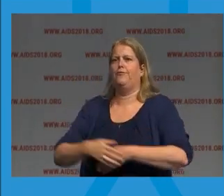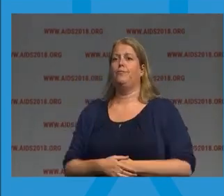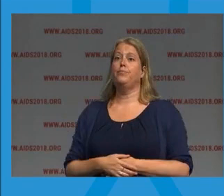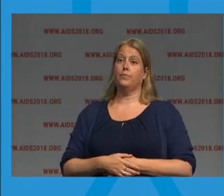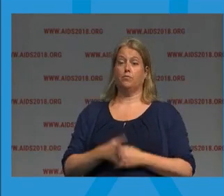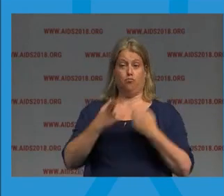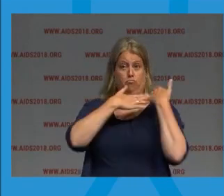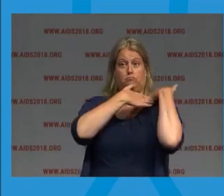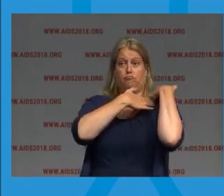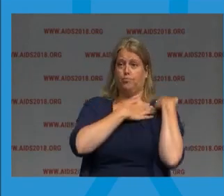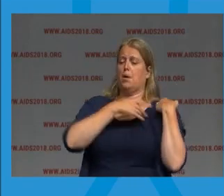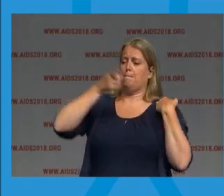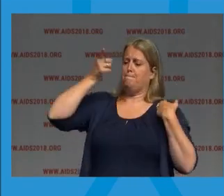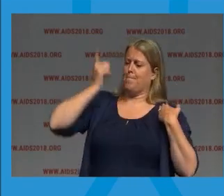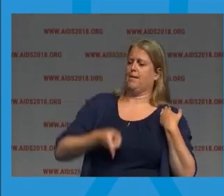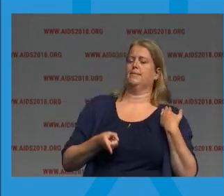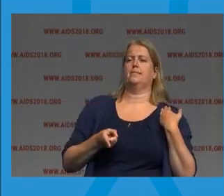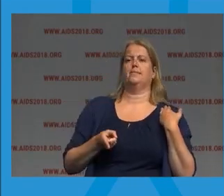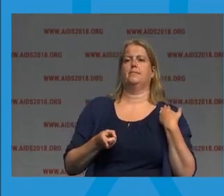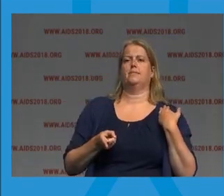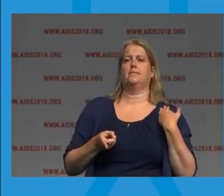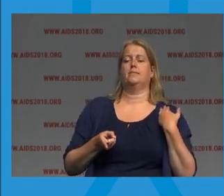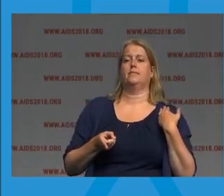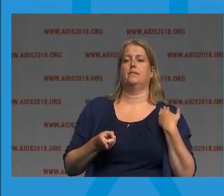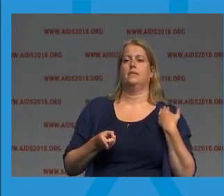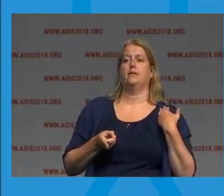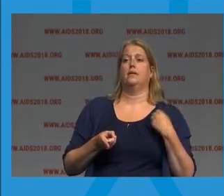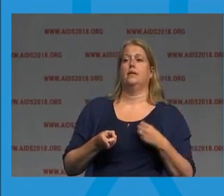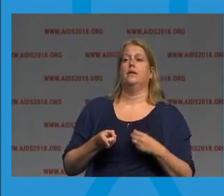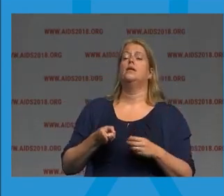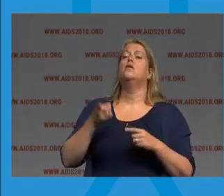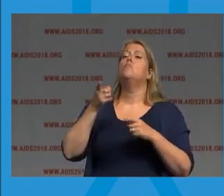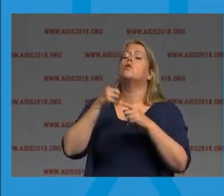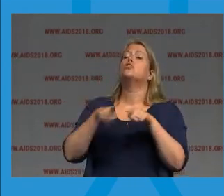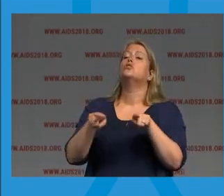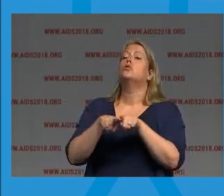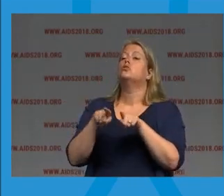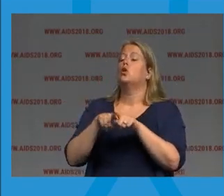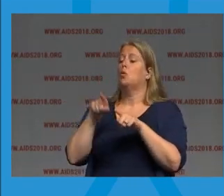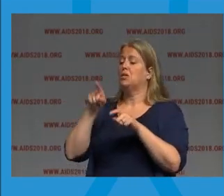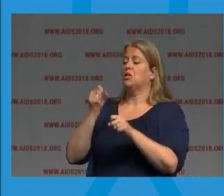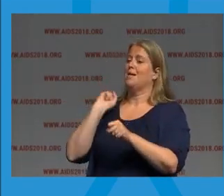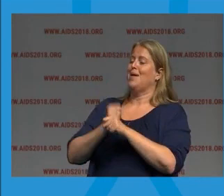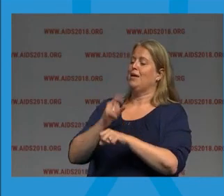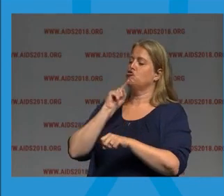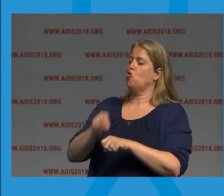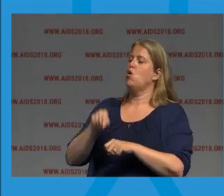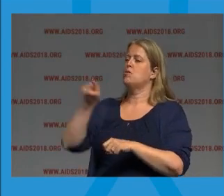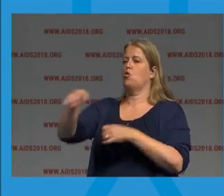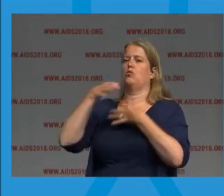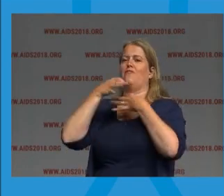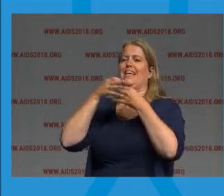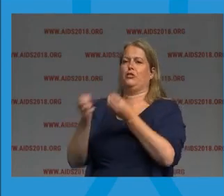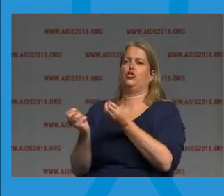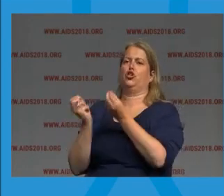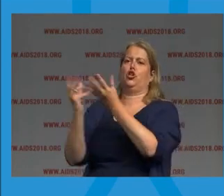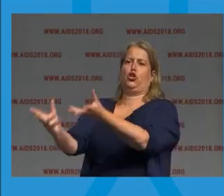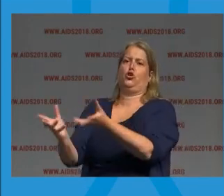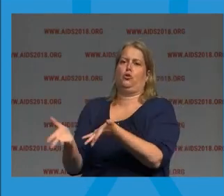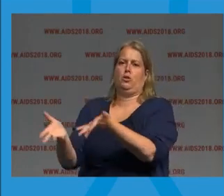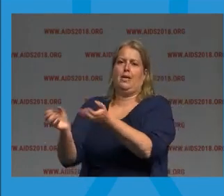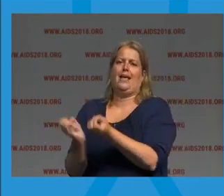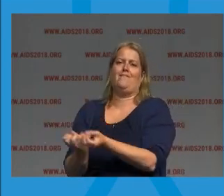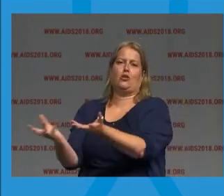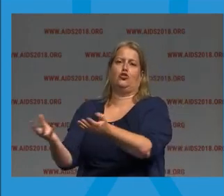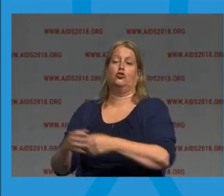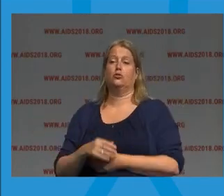an obligation to make efforts to ensure that they do not put the other person at a risk of getting